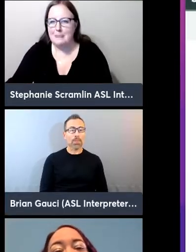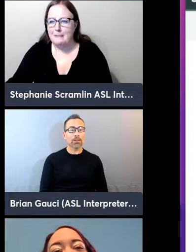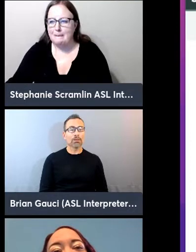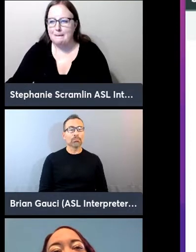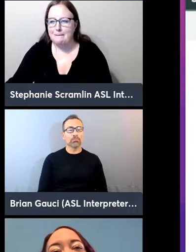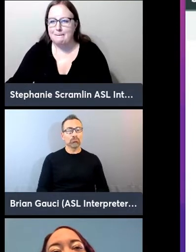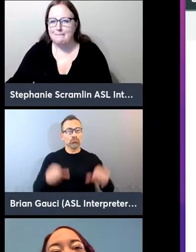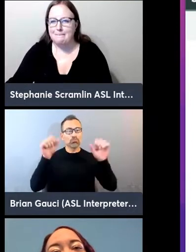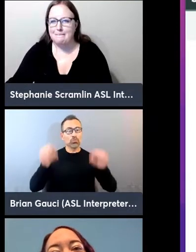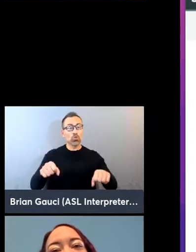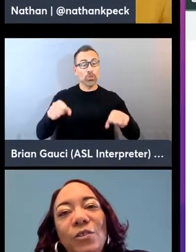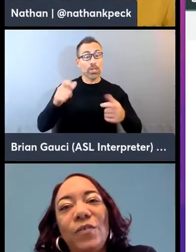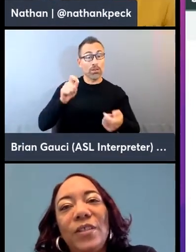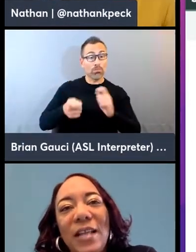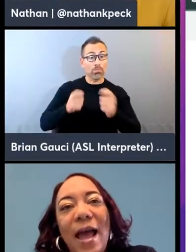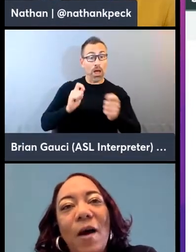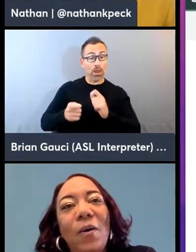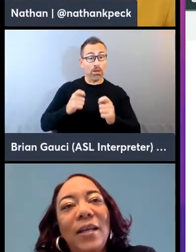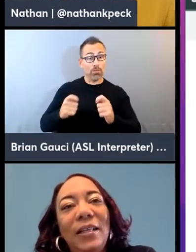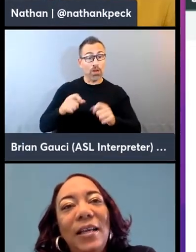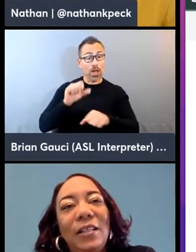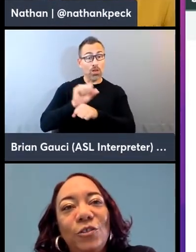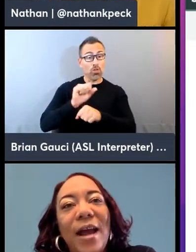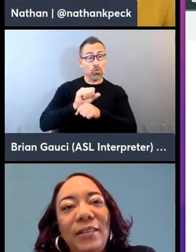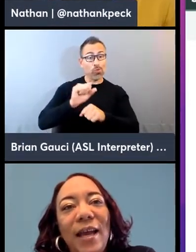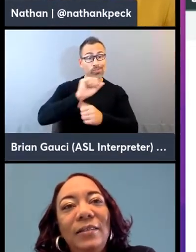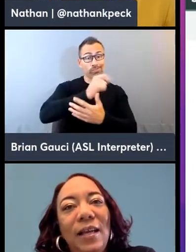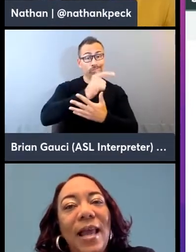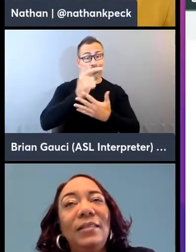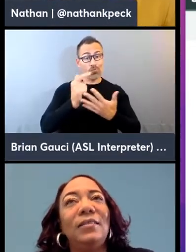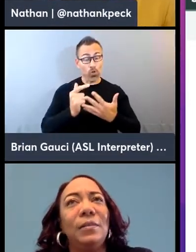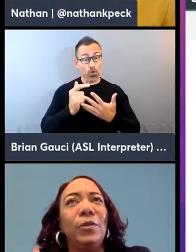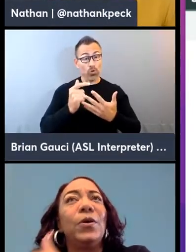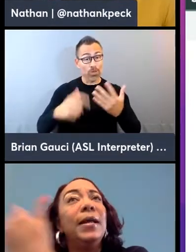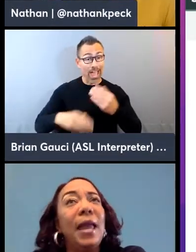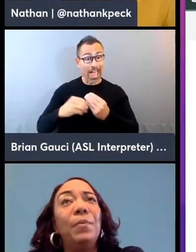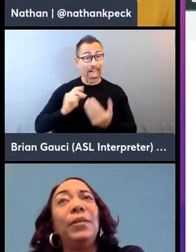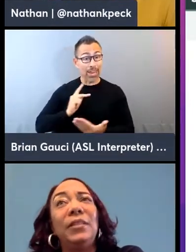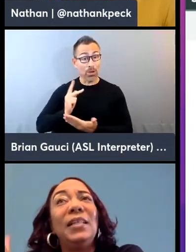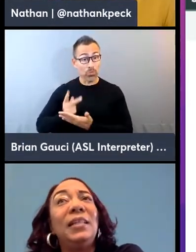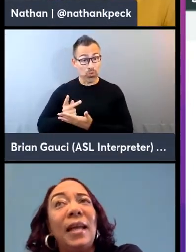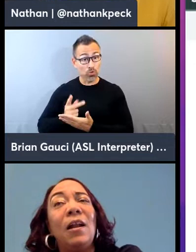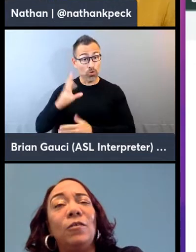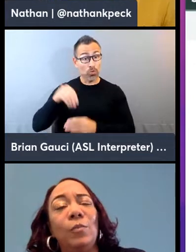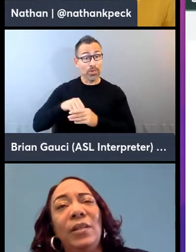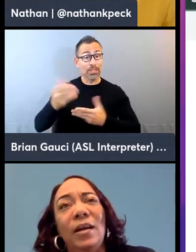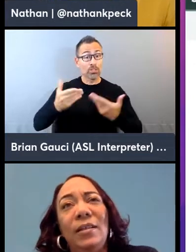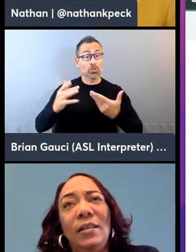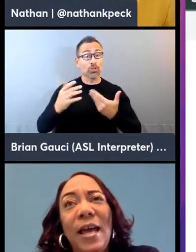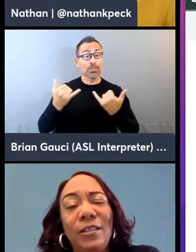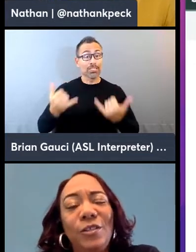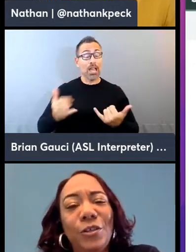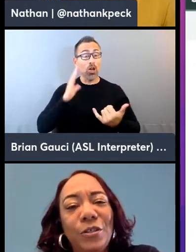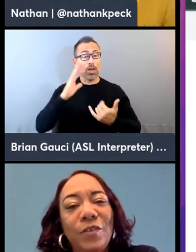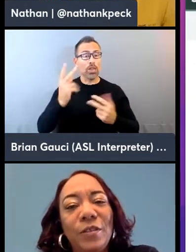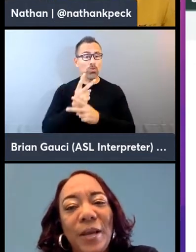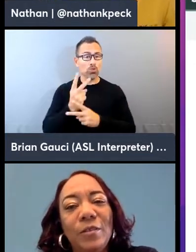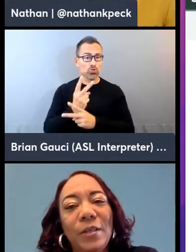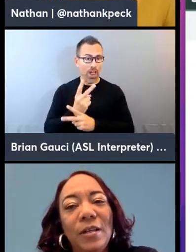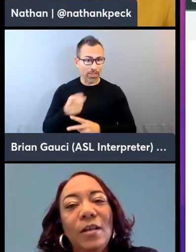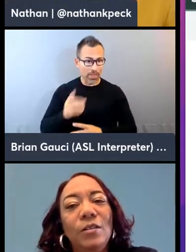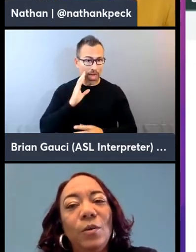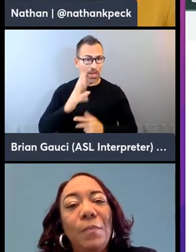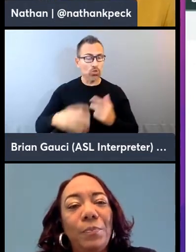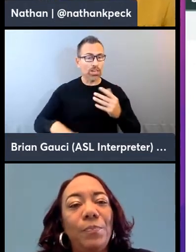approval within ServiceNow, and then it can track that. And that's a similar capability that can also be done in Atlassian Jira Service